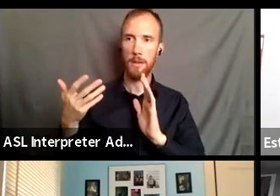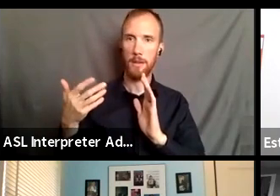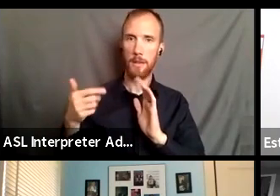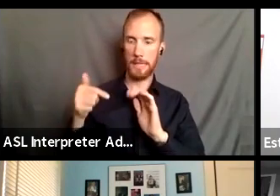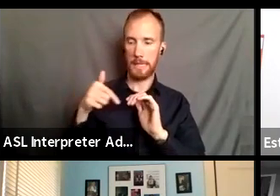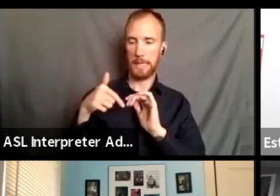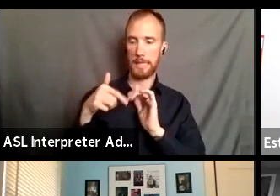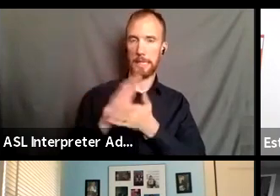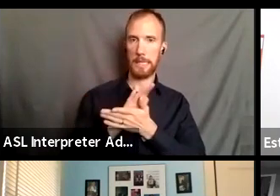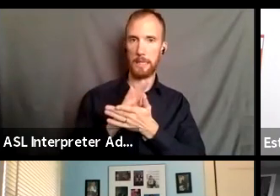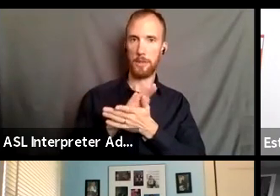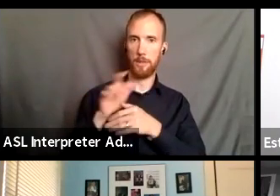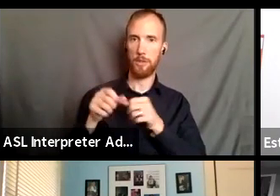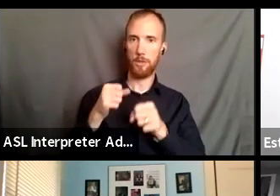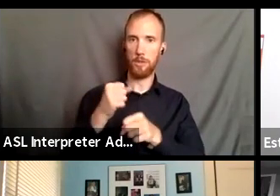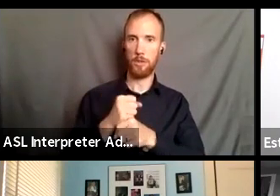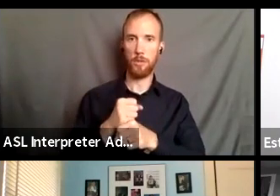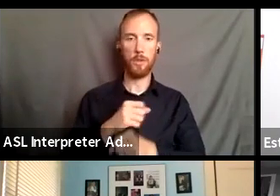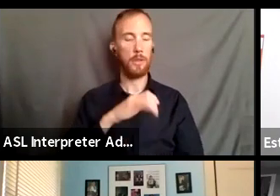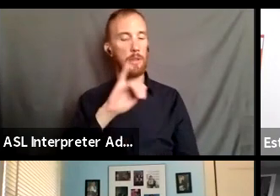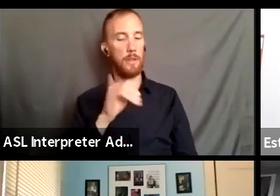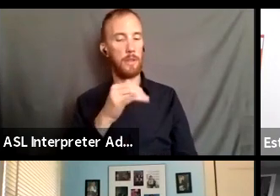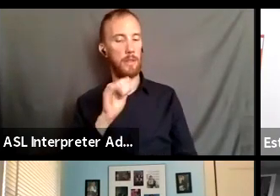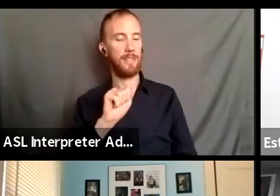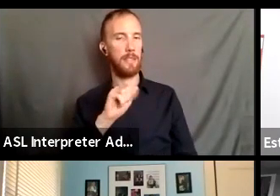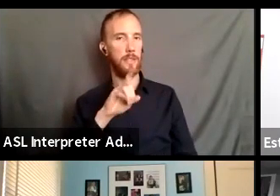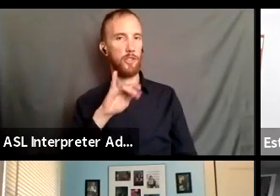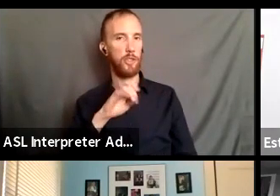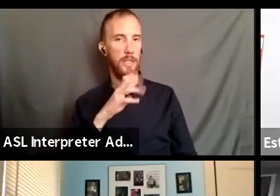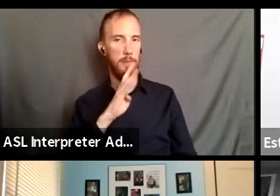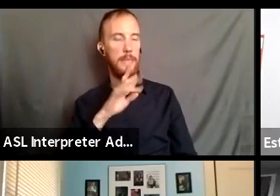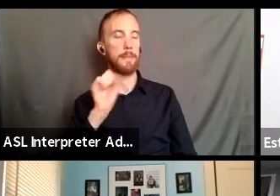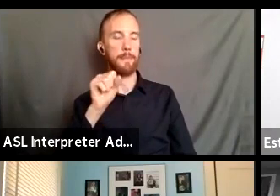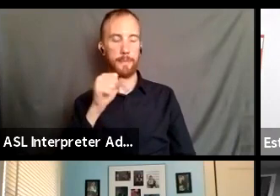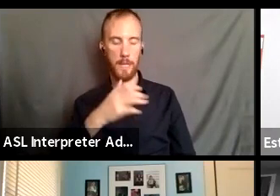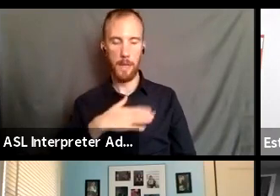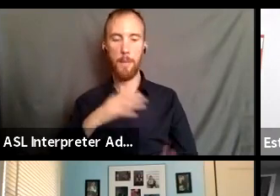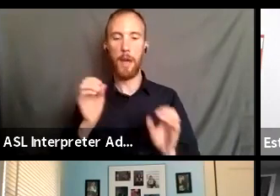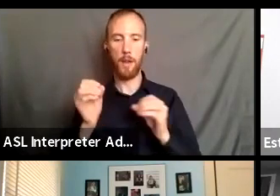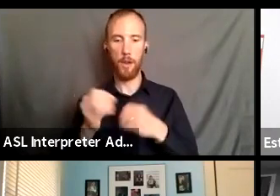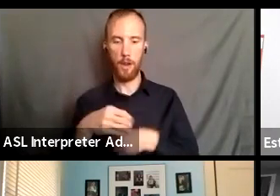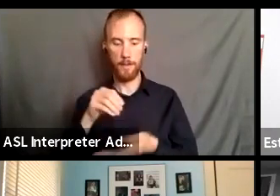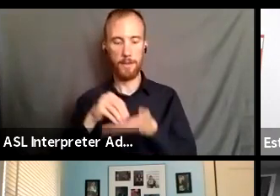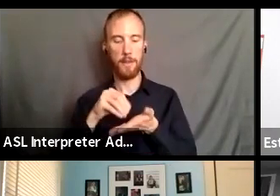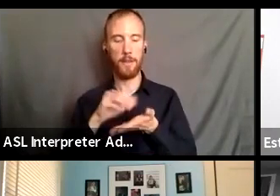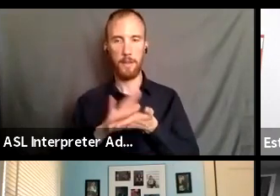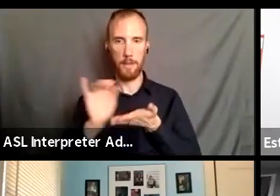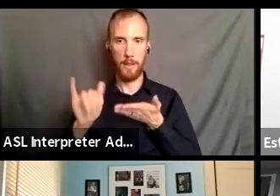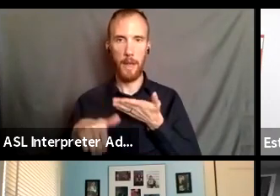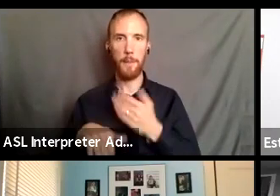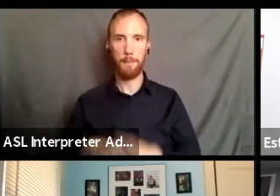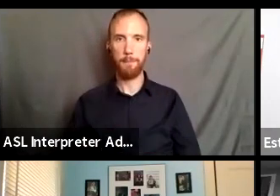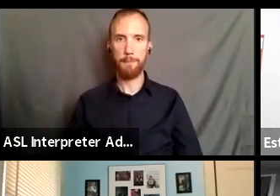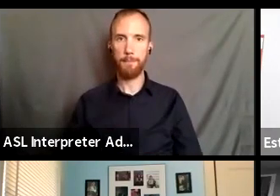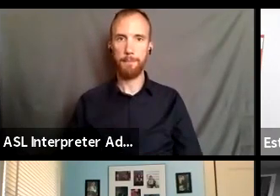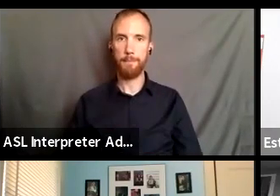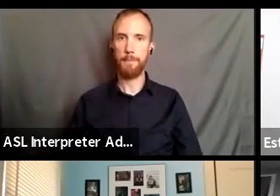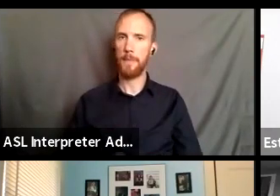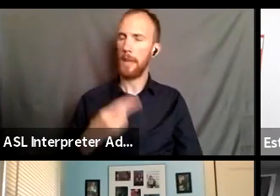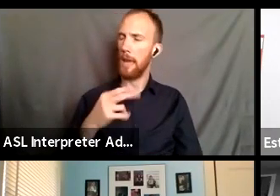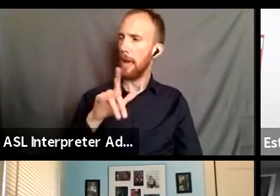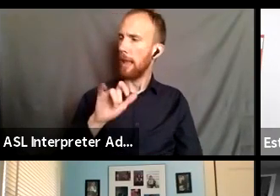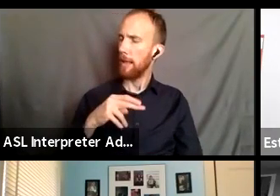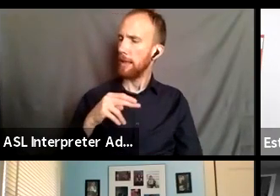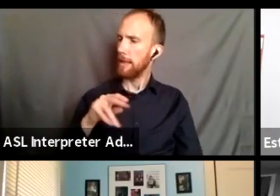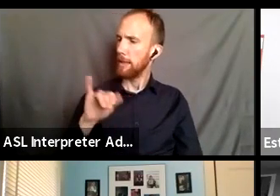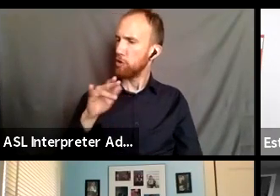year yes sweet we keep that my office keeps that yeah thanks jd um jane do you want to add anything